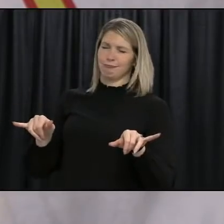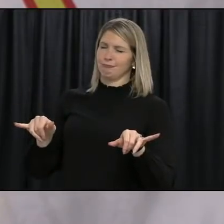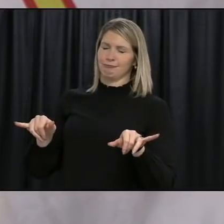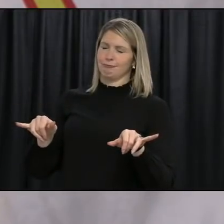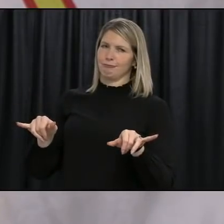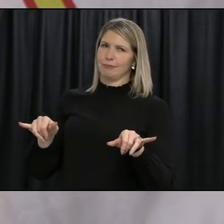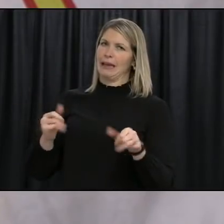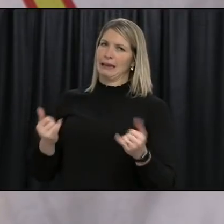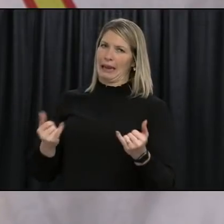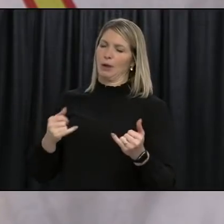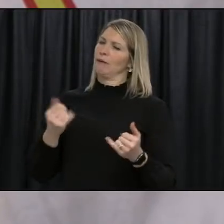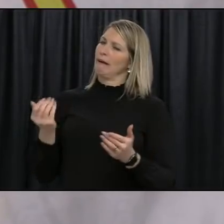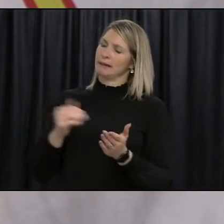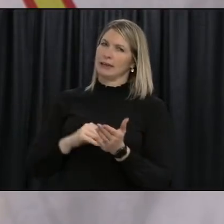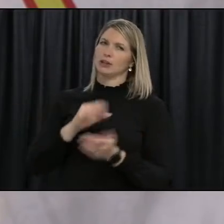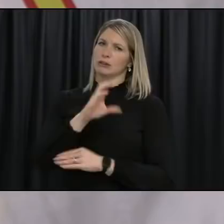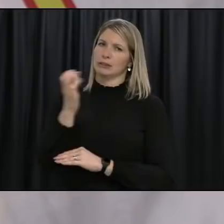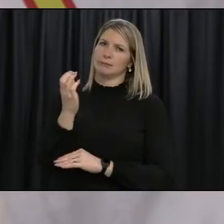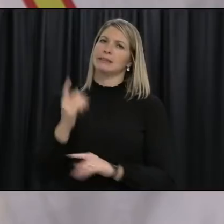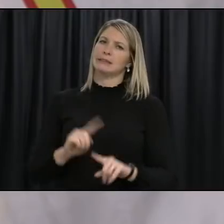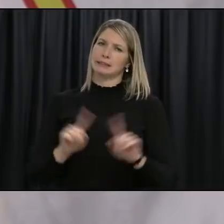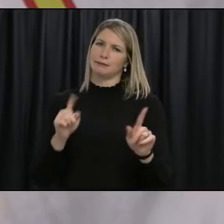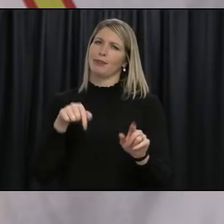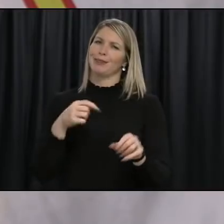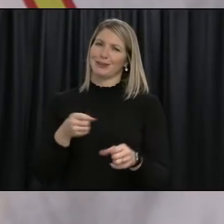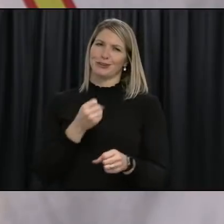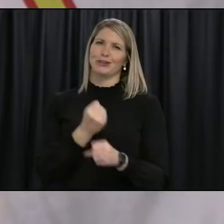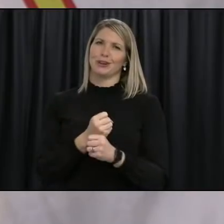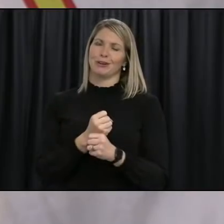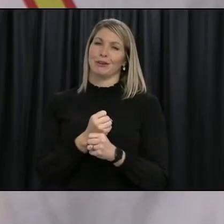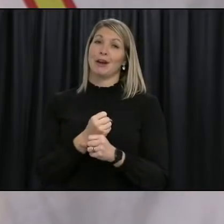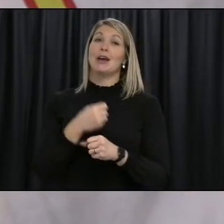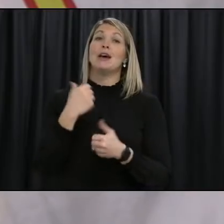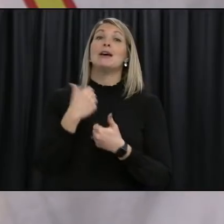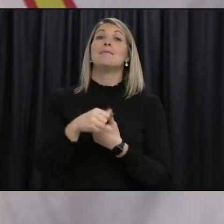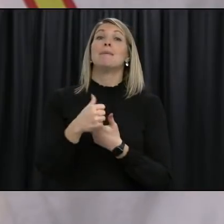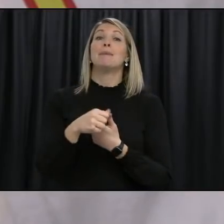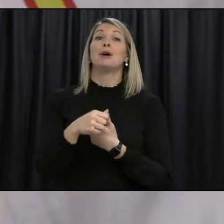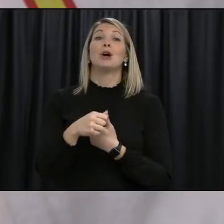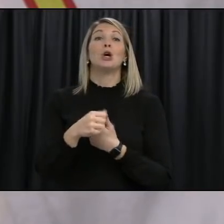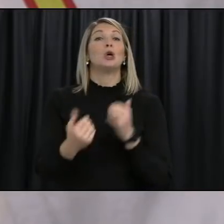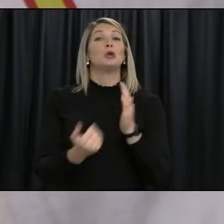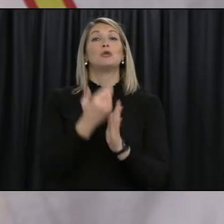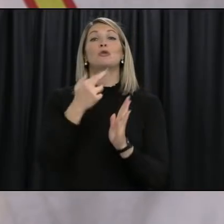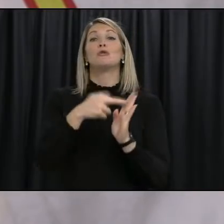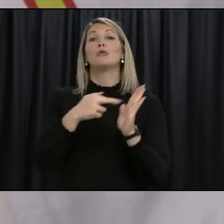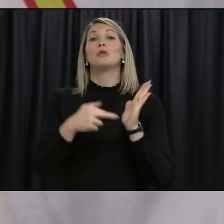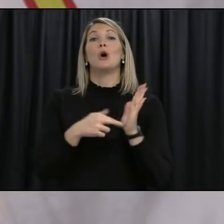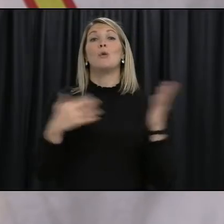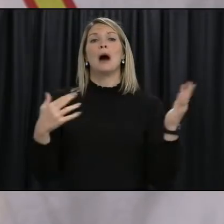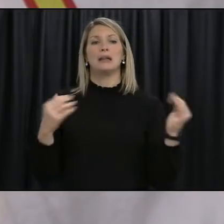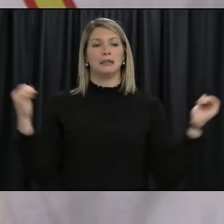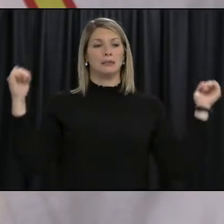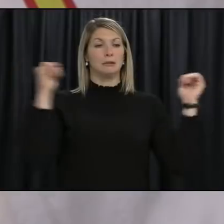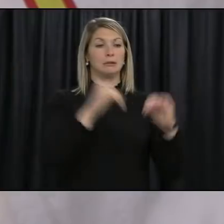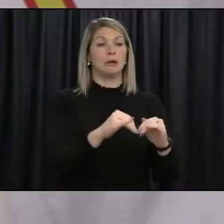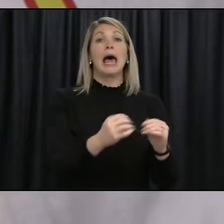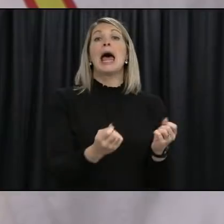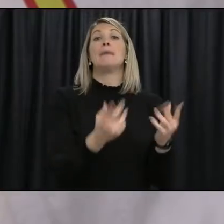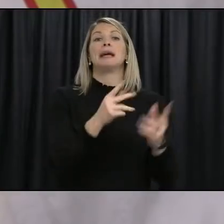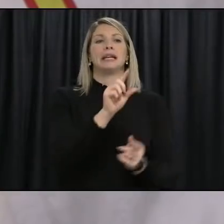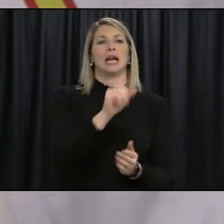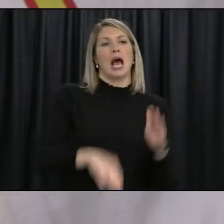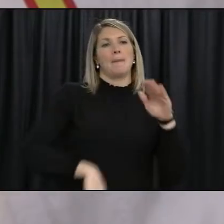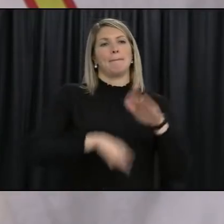order to keep you and your loved ones safe, please remember 20 for 2020. This means limiting gatherings this holiday season